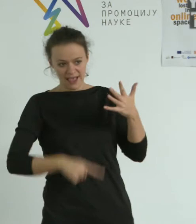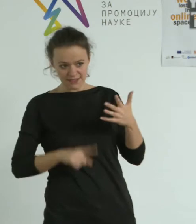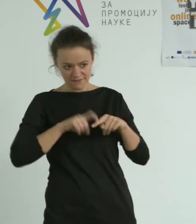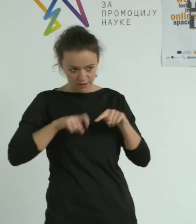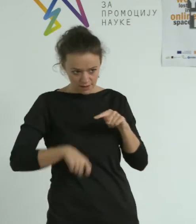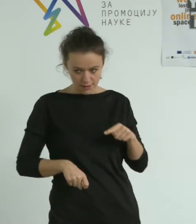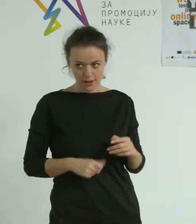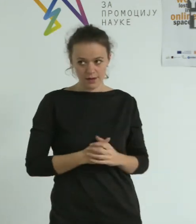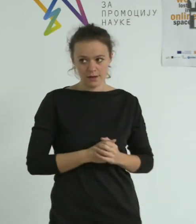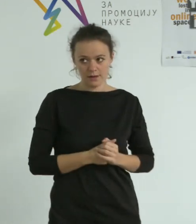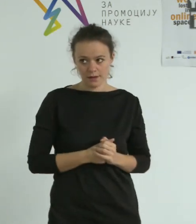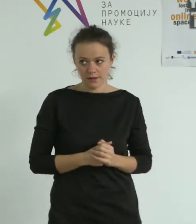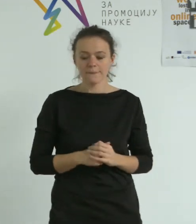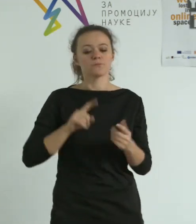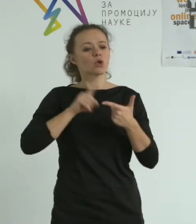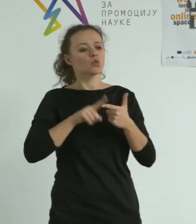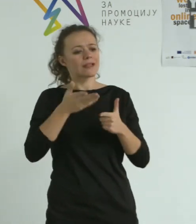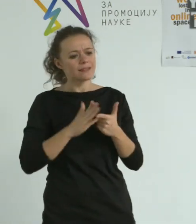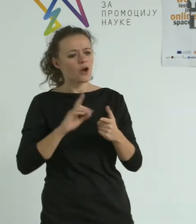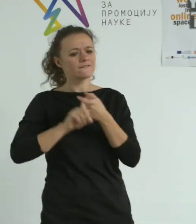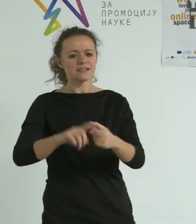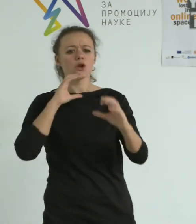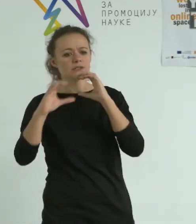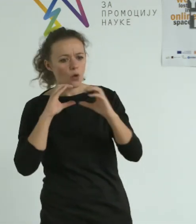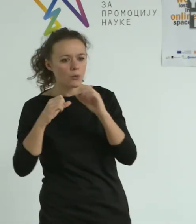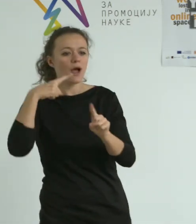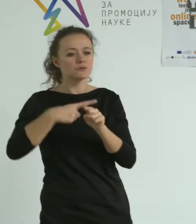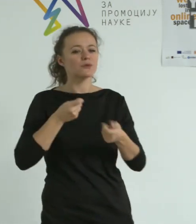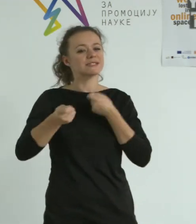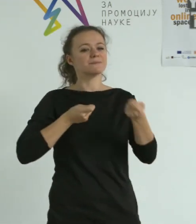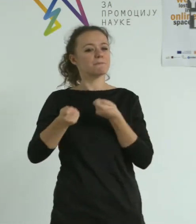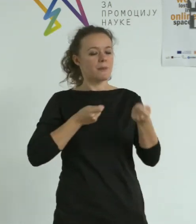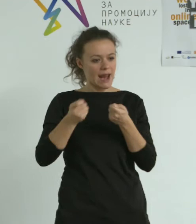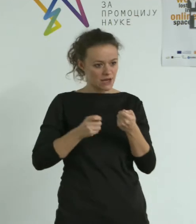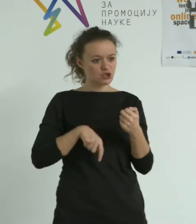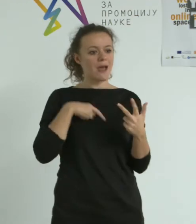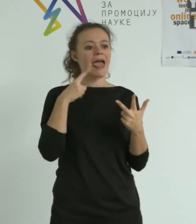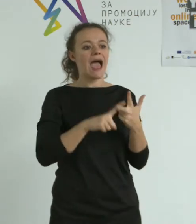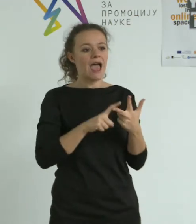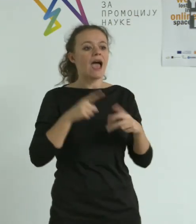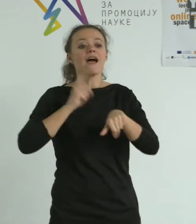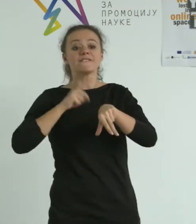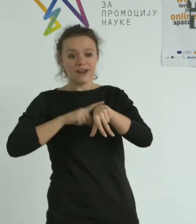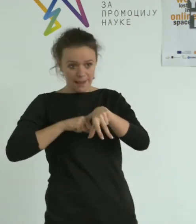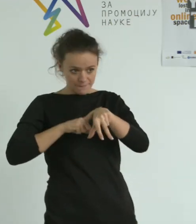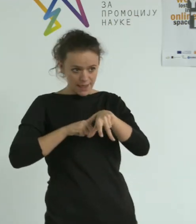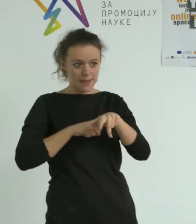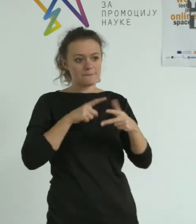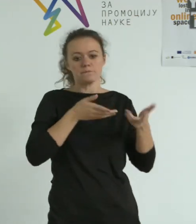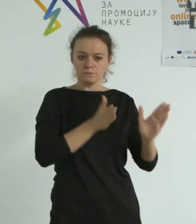had parts about communication, teamwork, and time management. And the third part was the